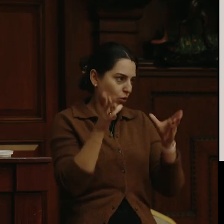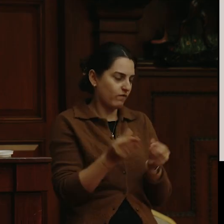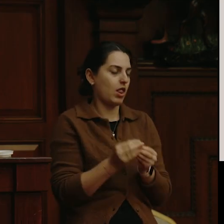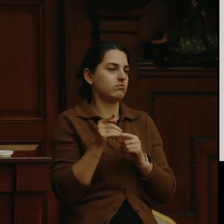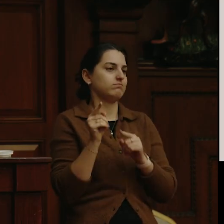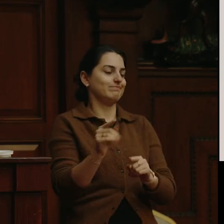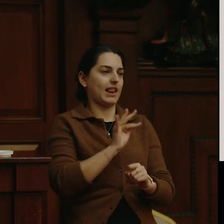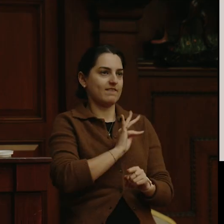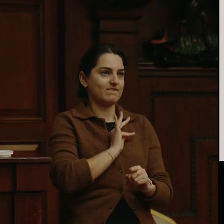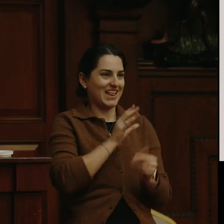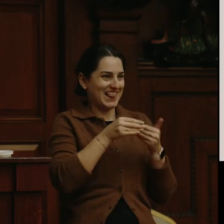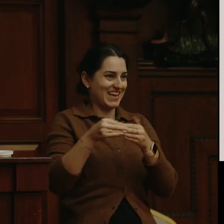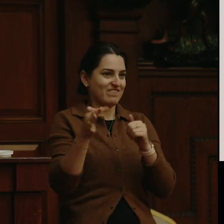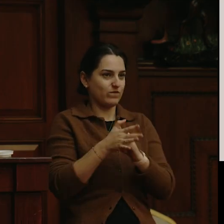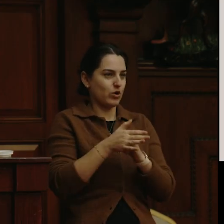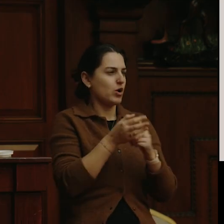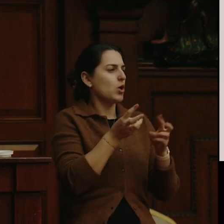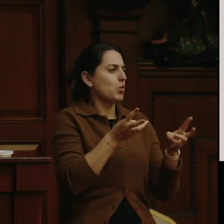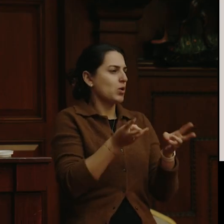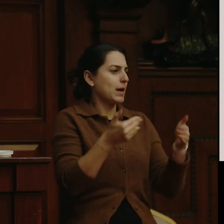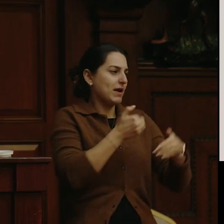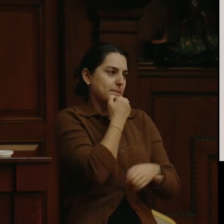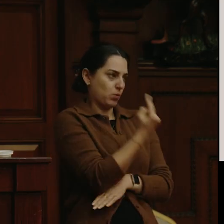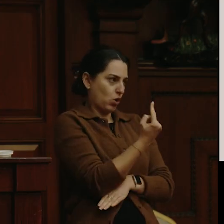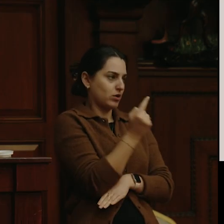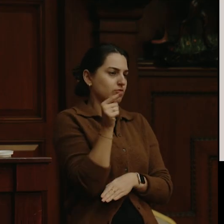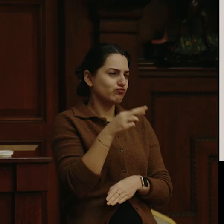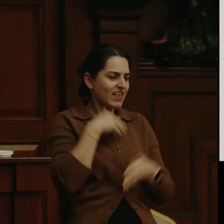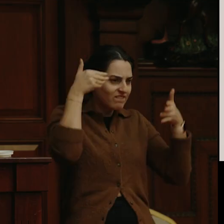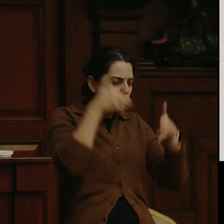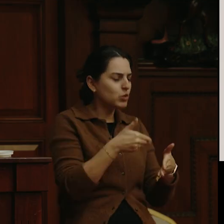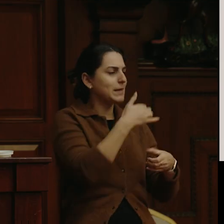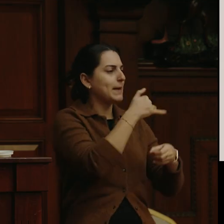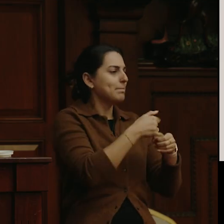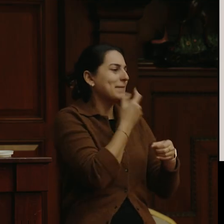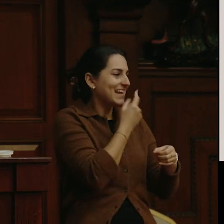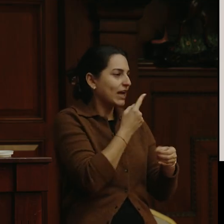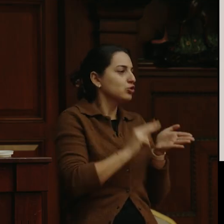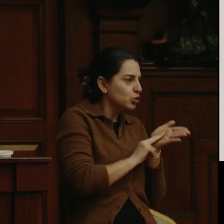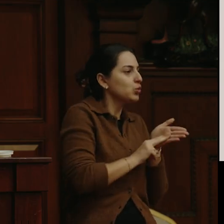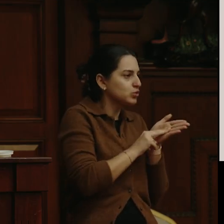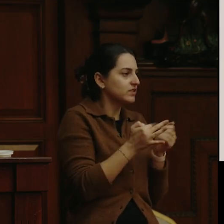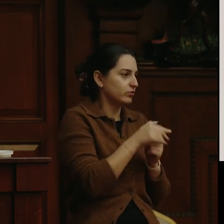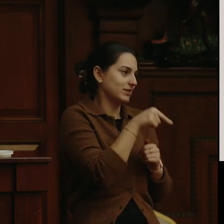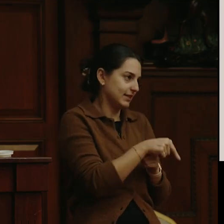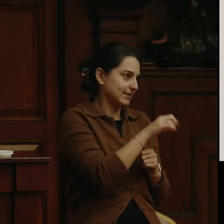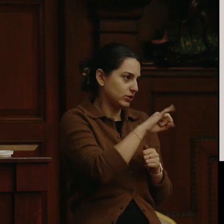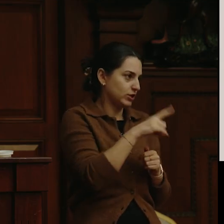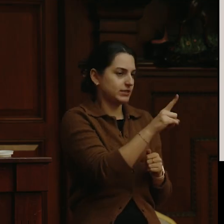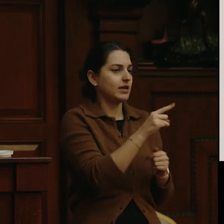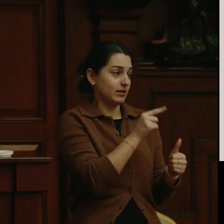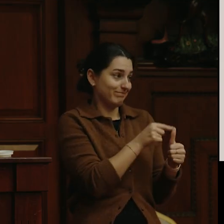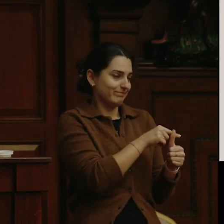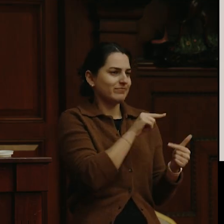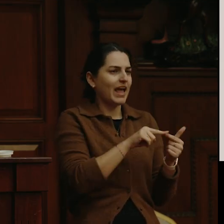is a lead for work package 1, which really is looking at medication utilization in